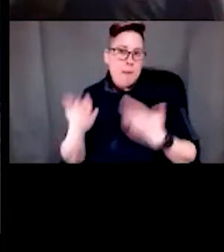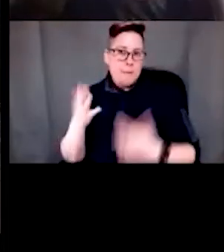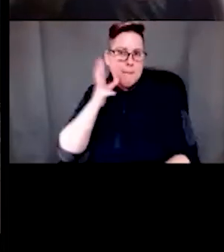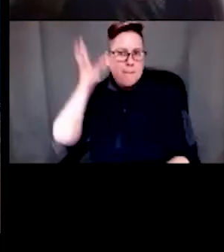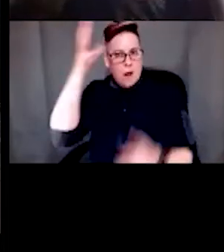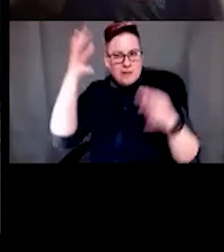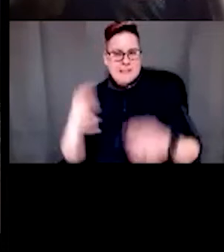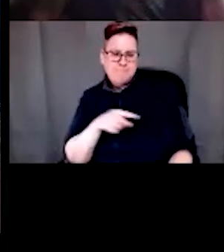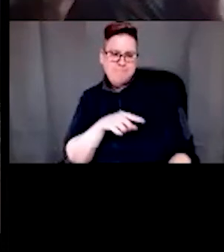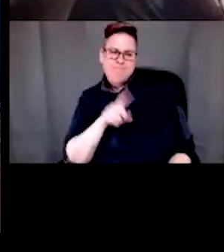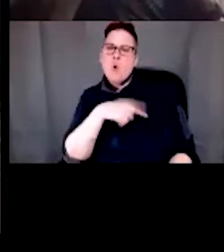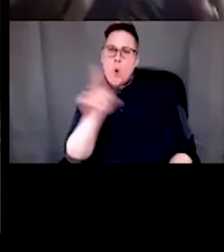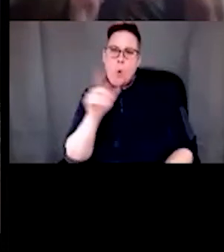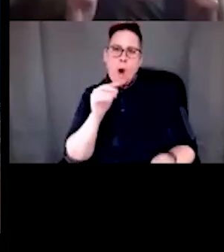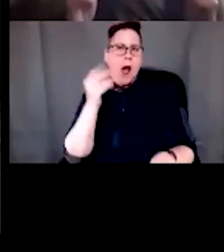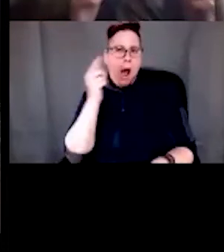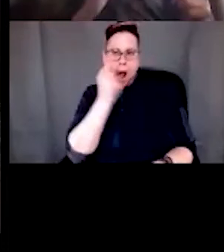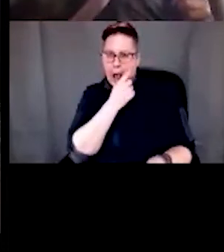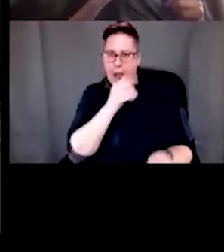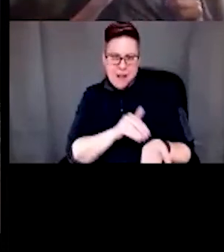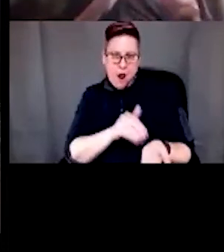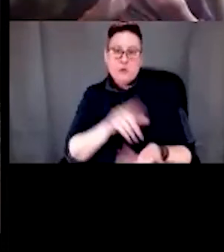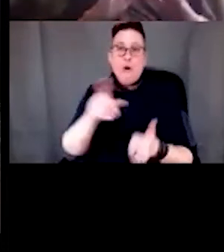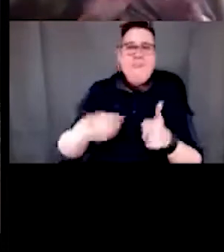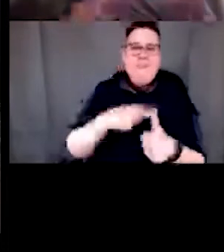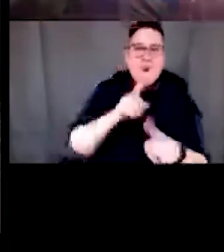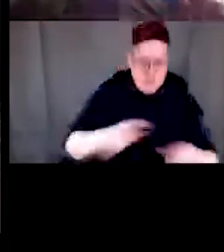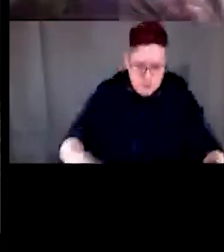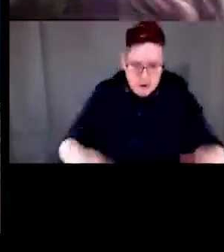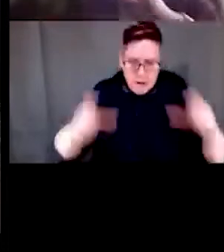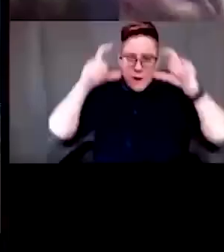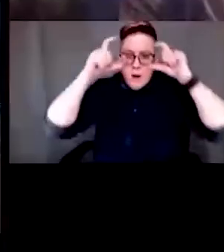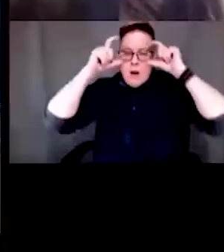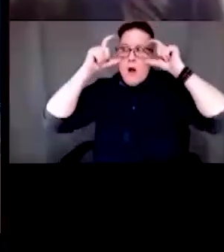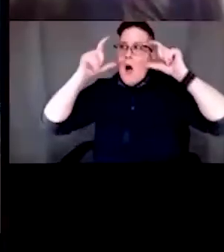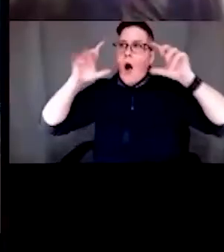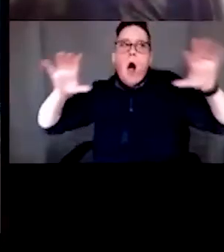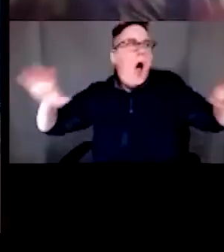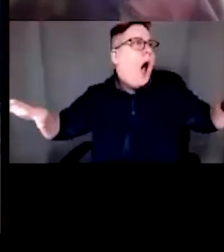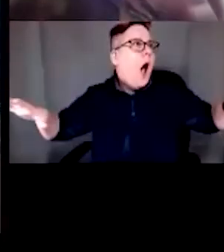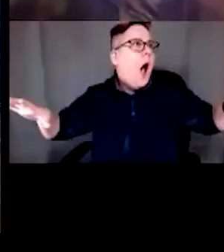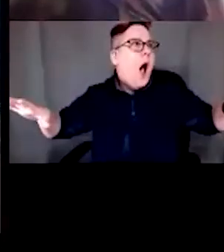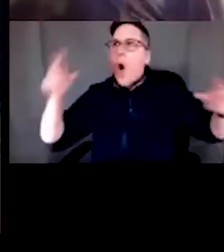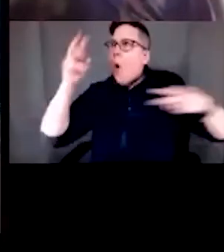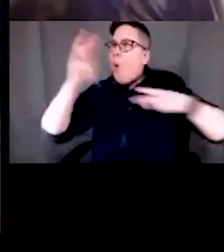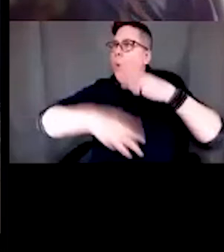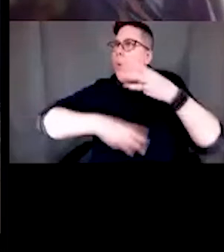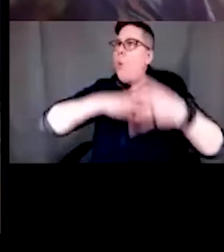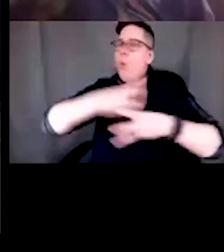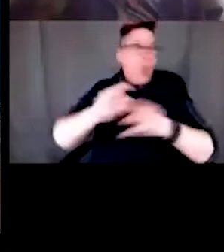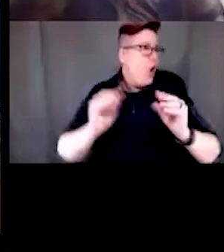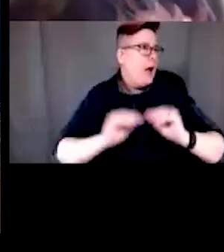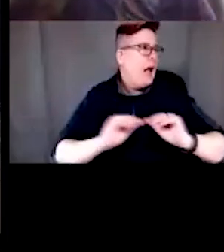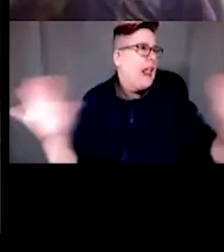you need to see an eye doctor and you put on lenses for the first time and the world changes. Everything becomes